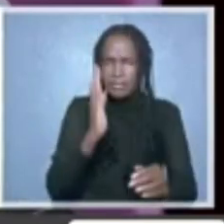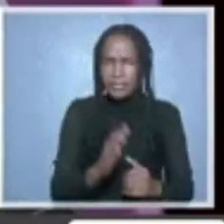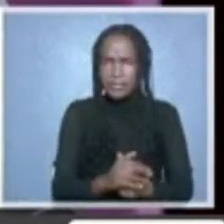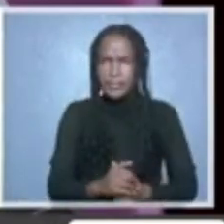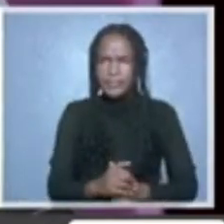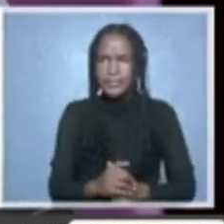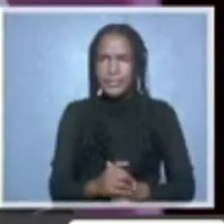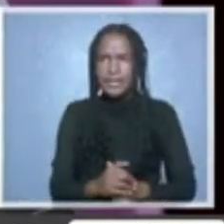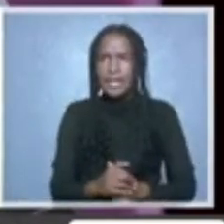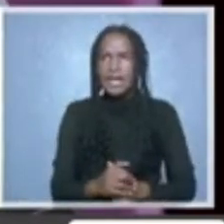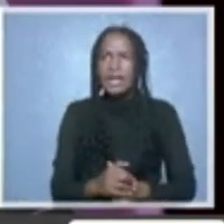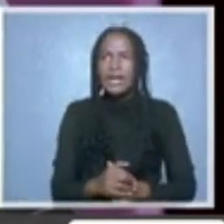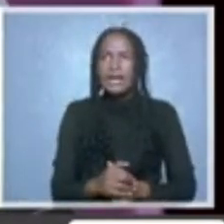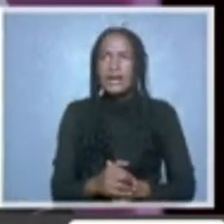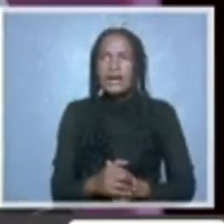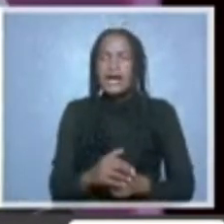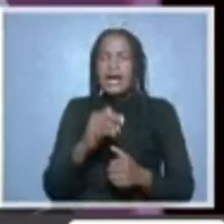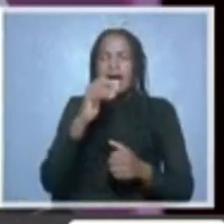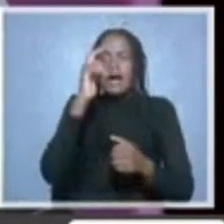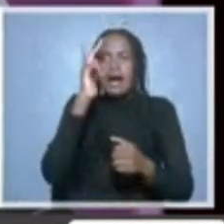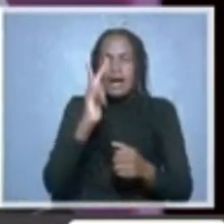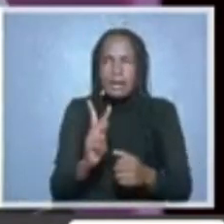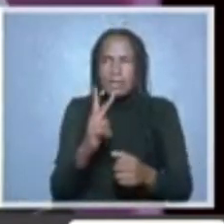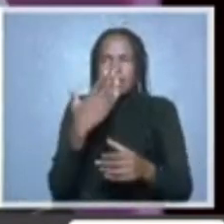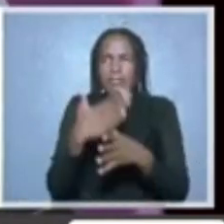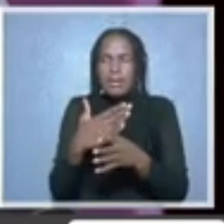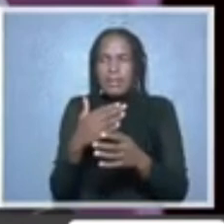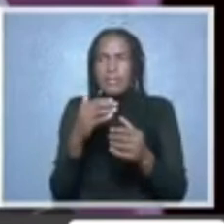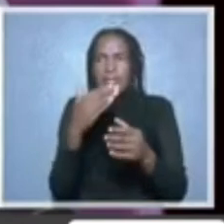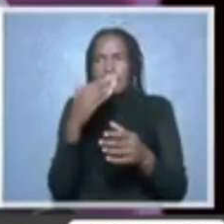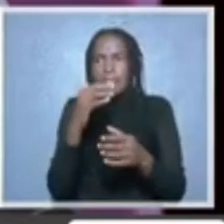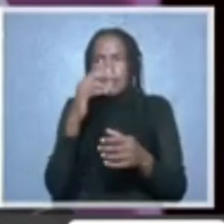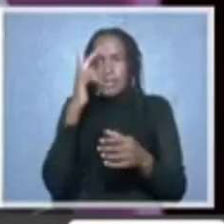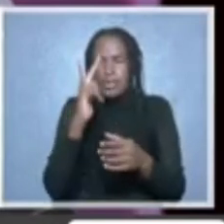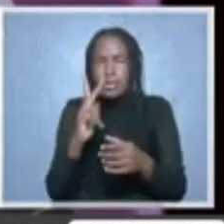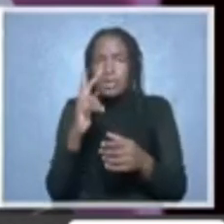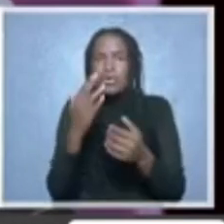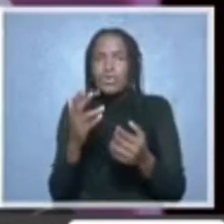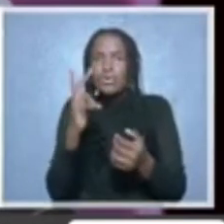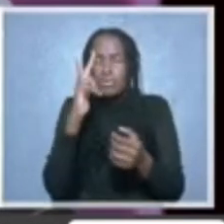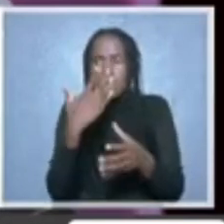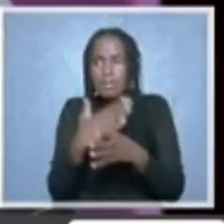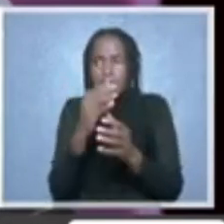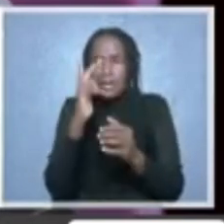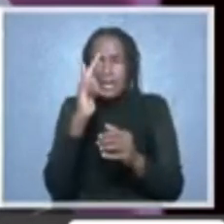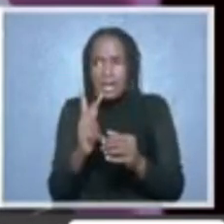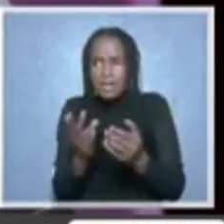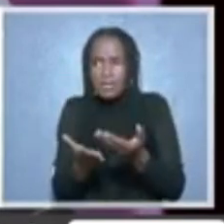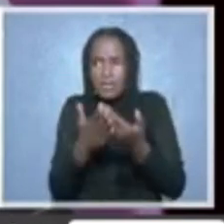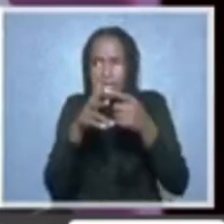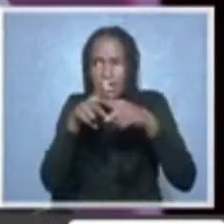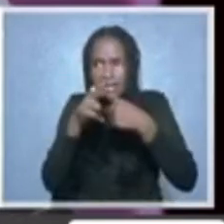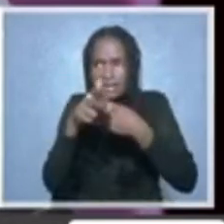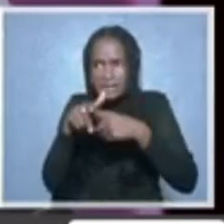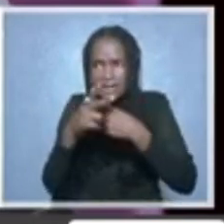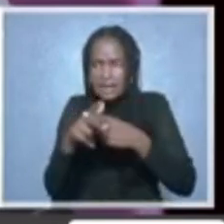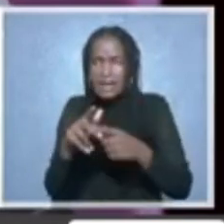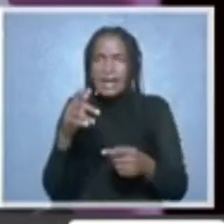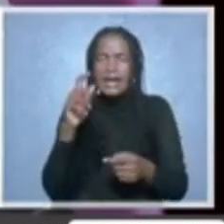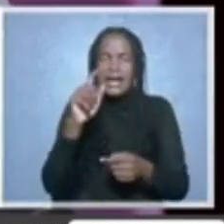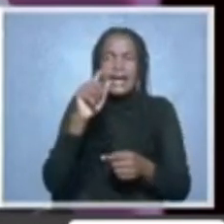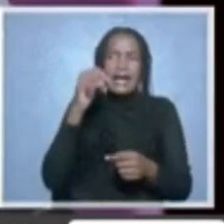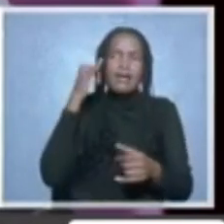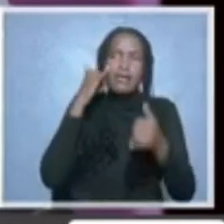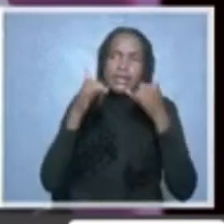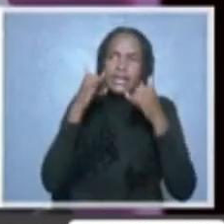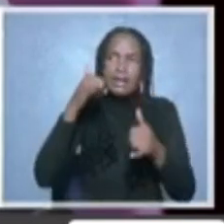equally also recognizing our technical partners who've been able to make our broadcast possible here. I'd like to reference Telecom,